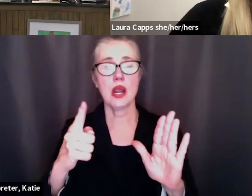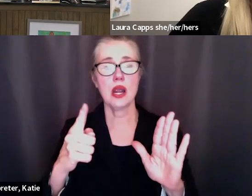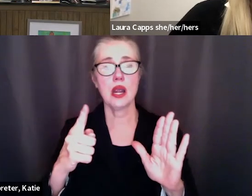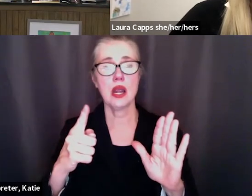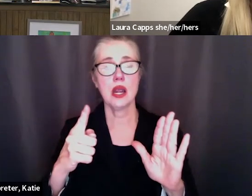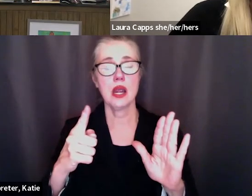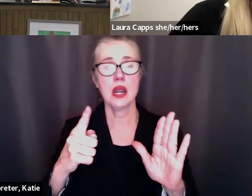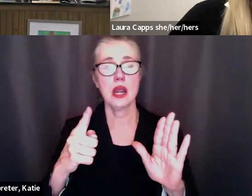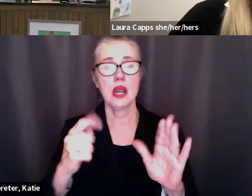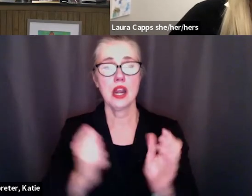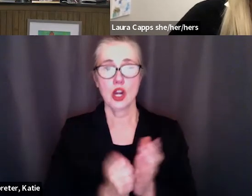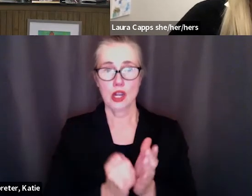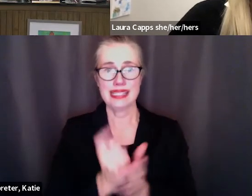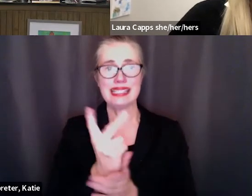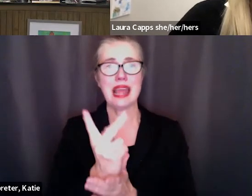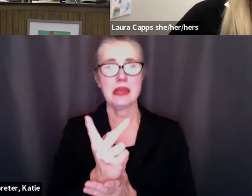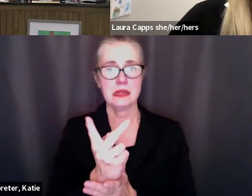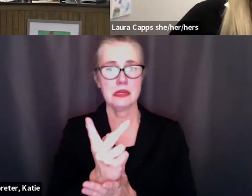um